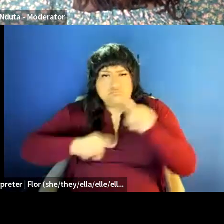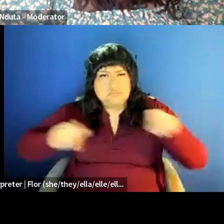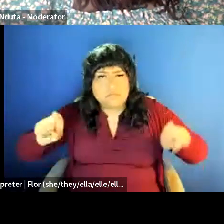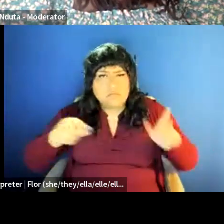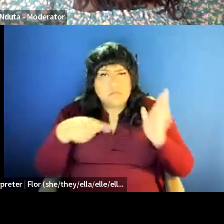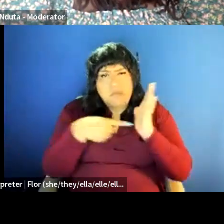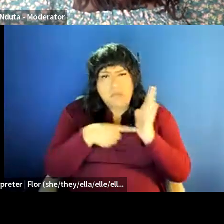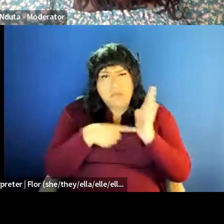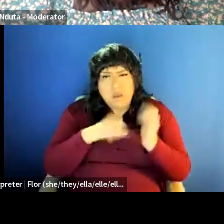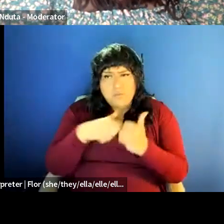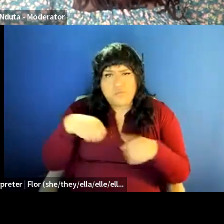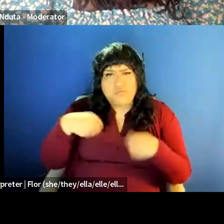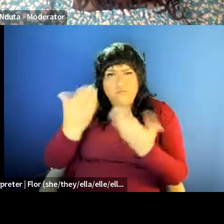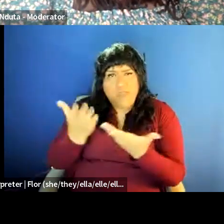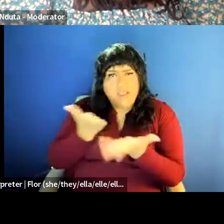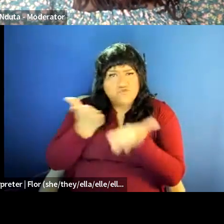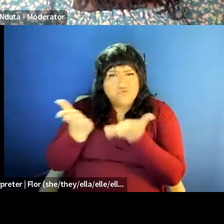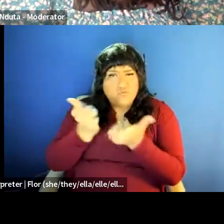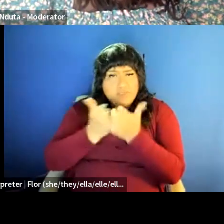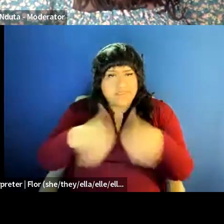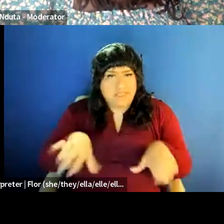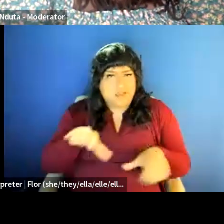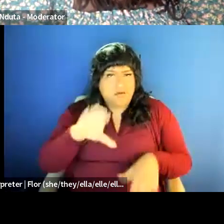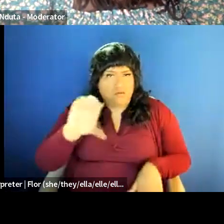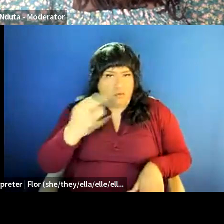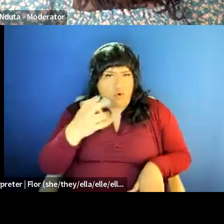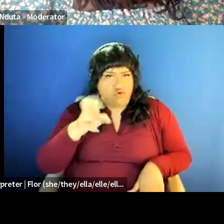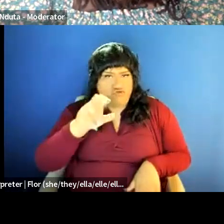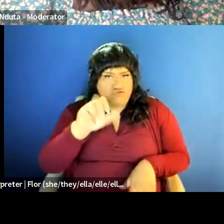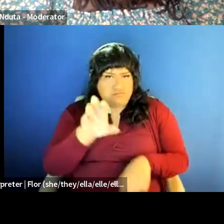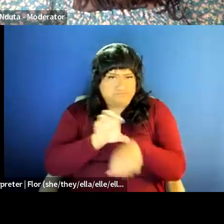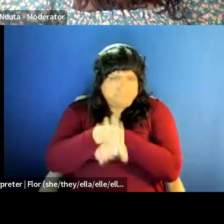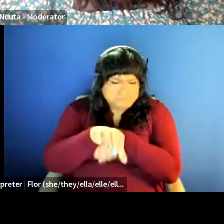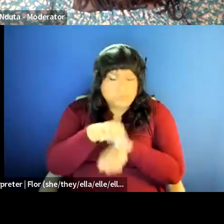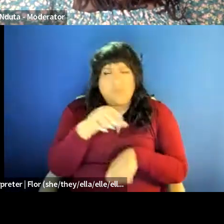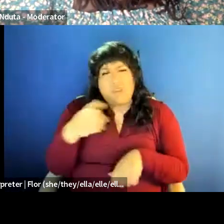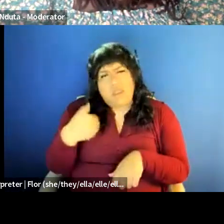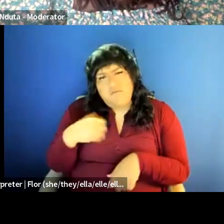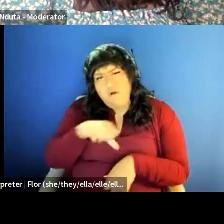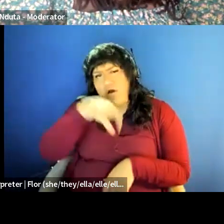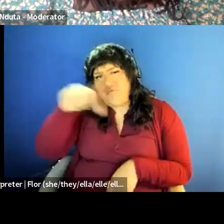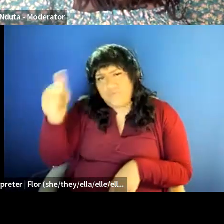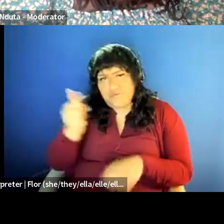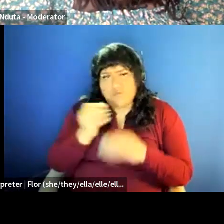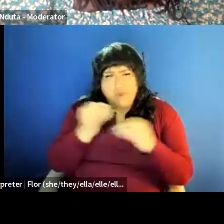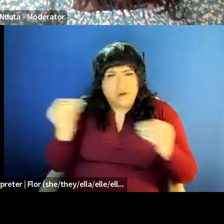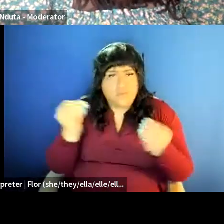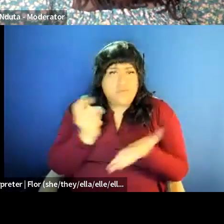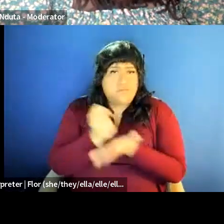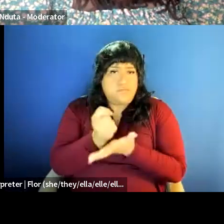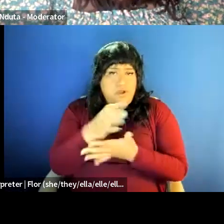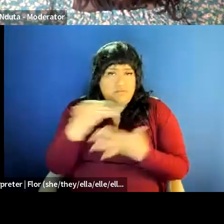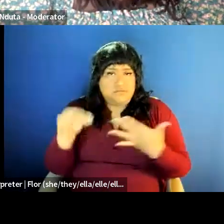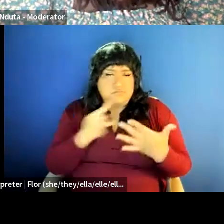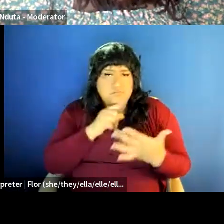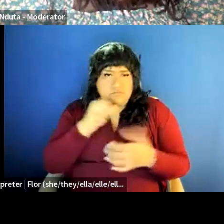in ways that don't involve coercion. And of course, there are many non-medical therapeutic options, which are not so strongly linked to force